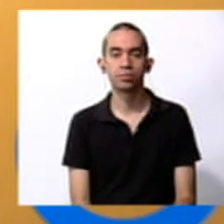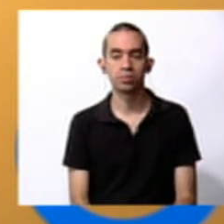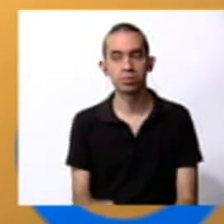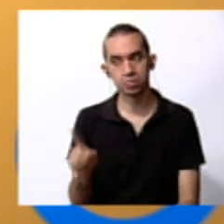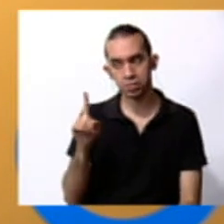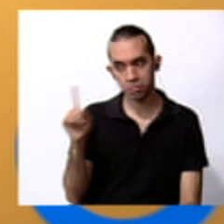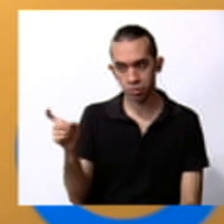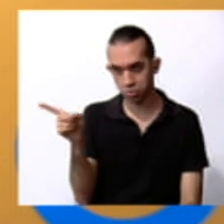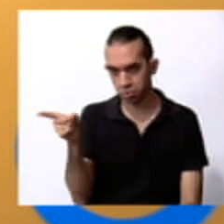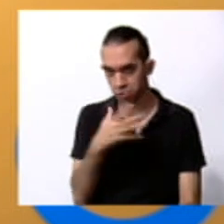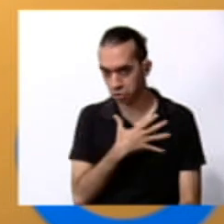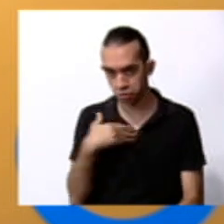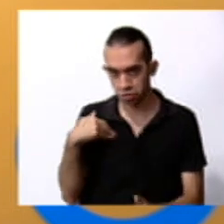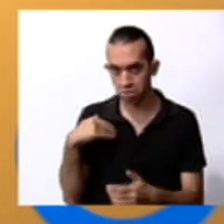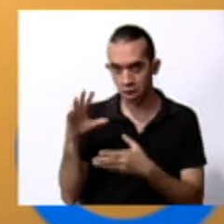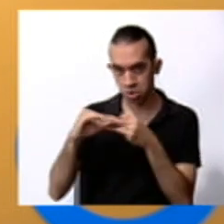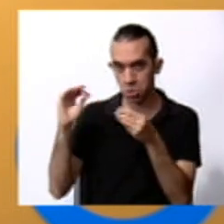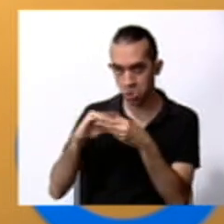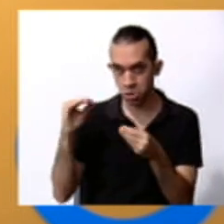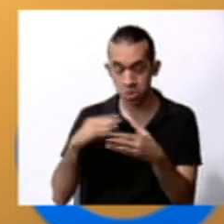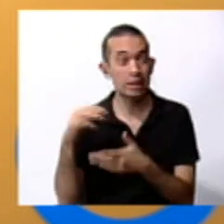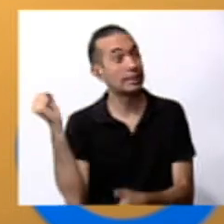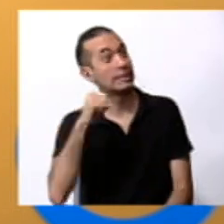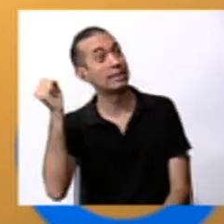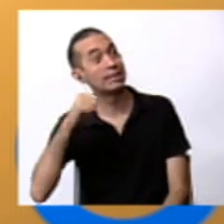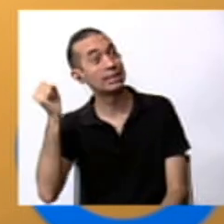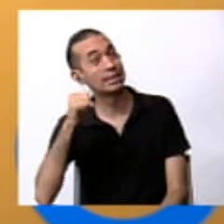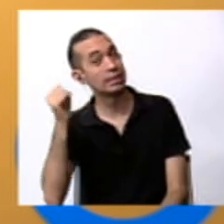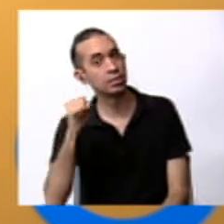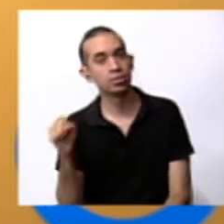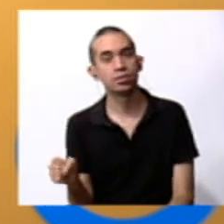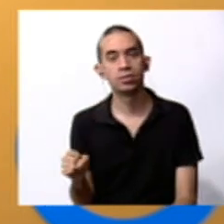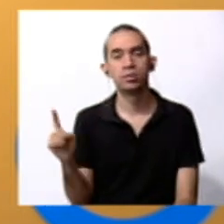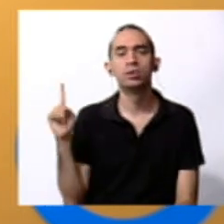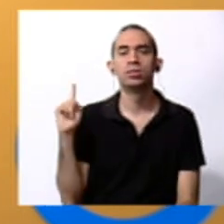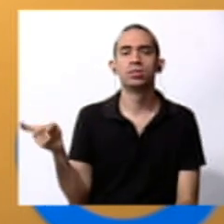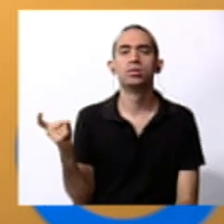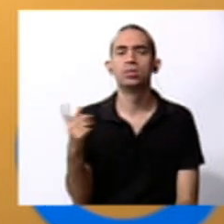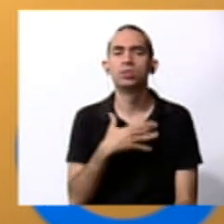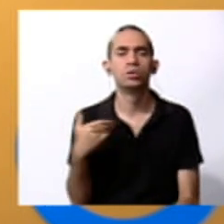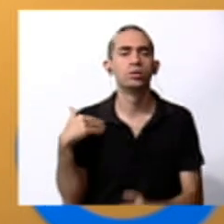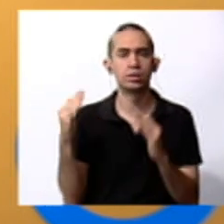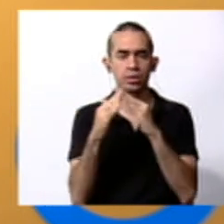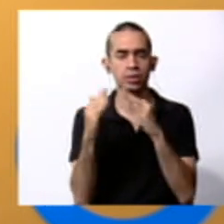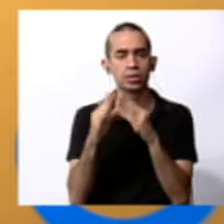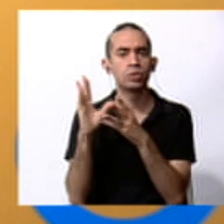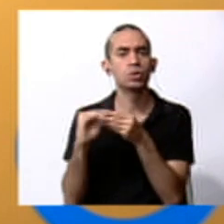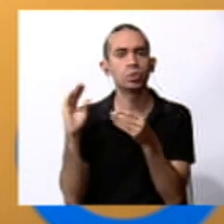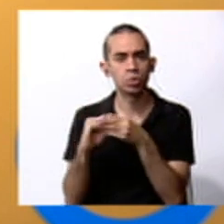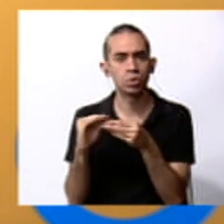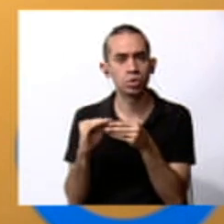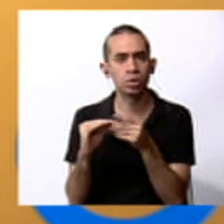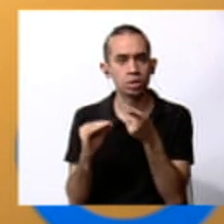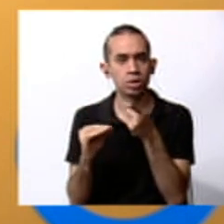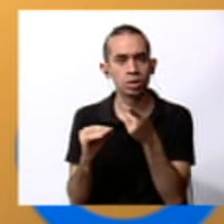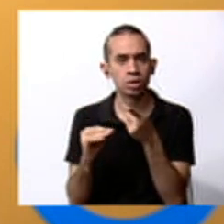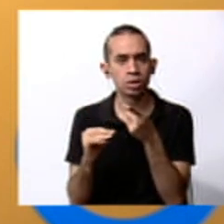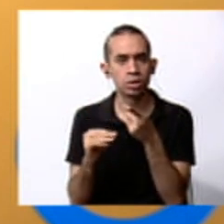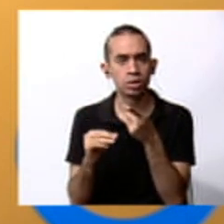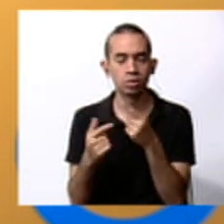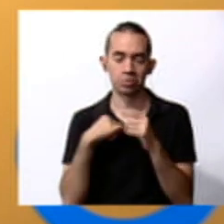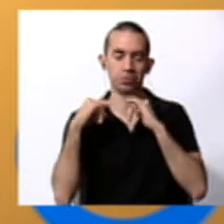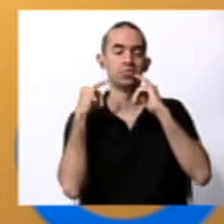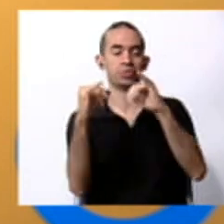you like stories, Zoe? Yes, I do. Do you like stories at home? Yeah, so do